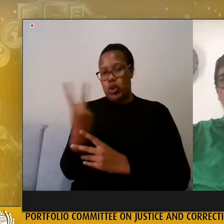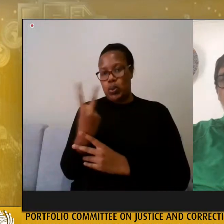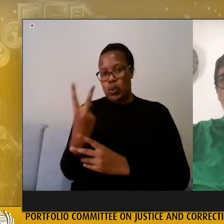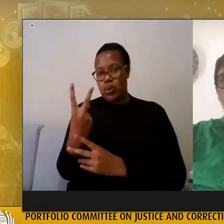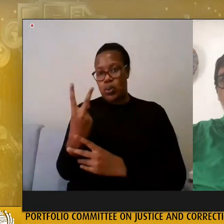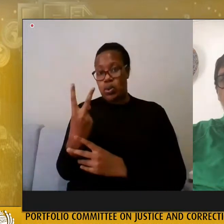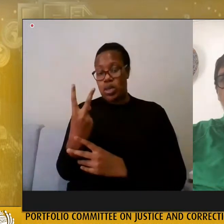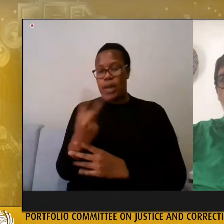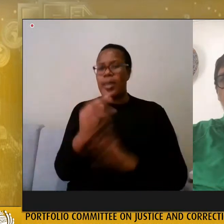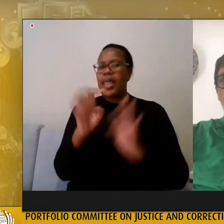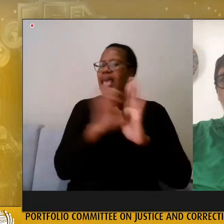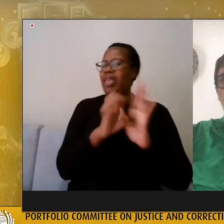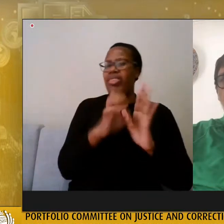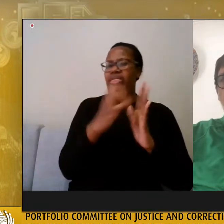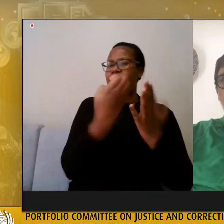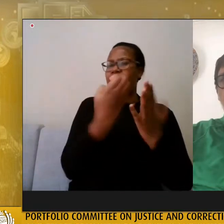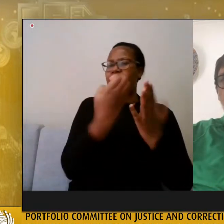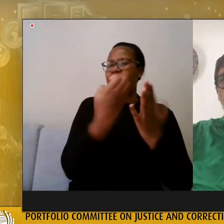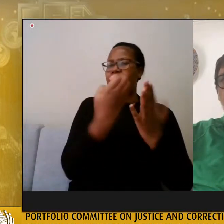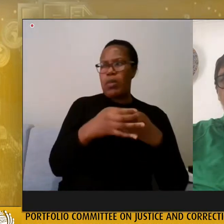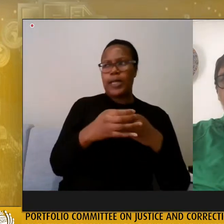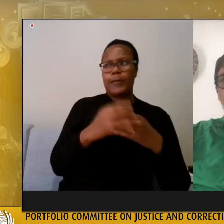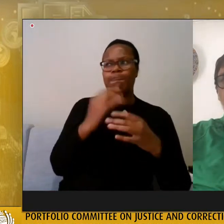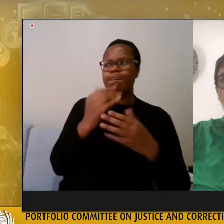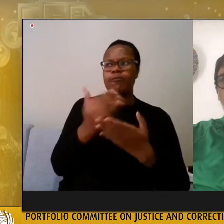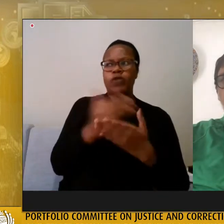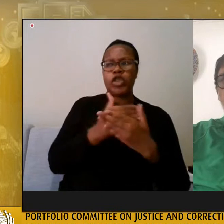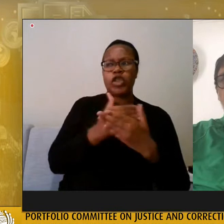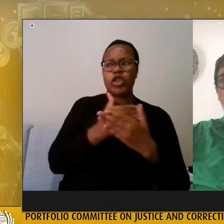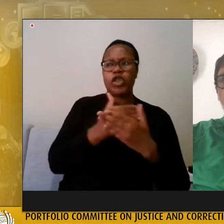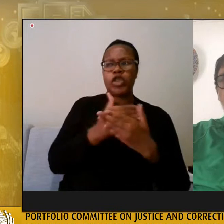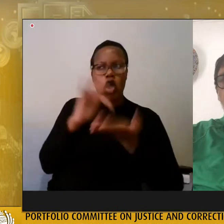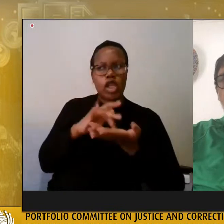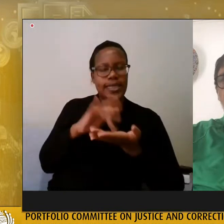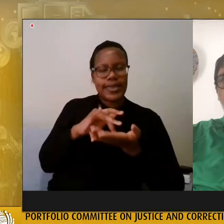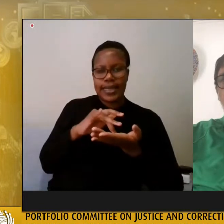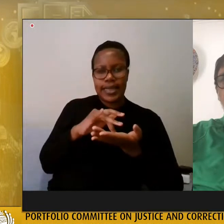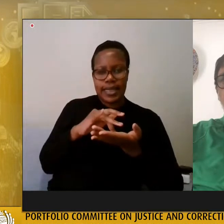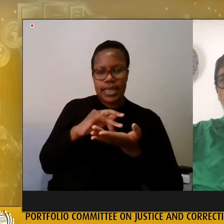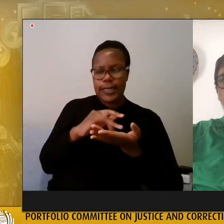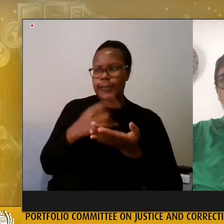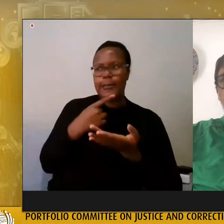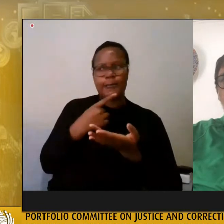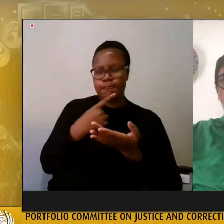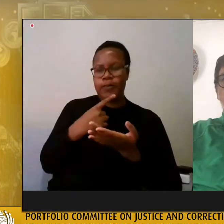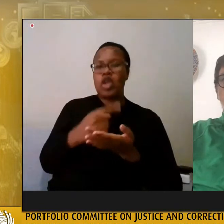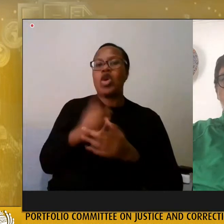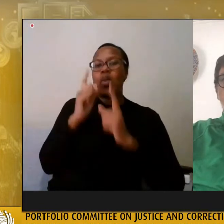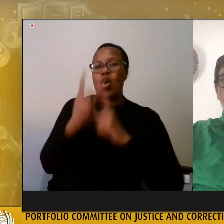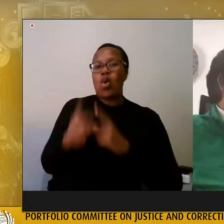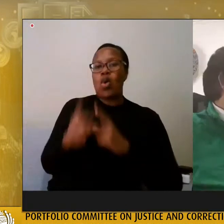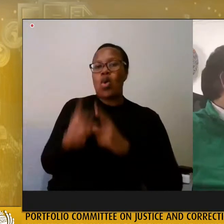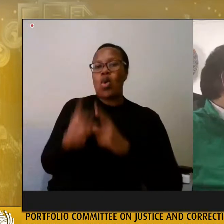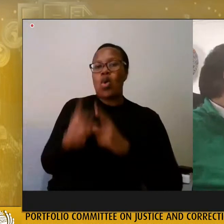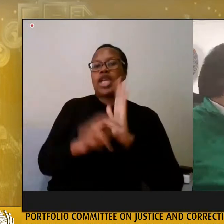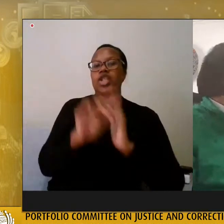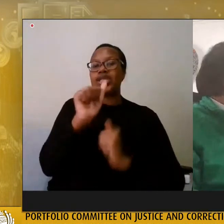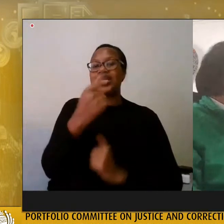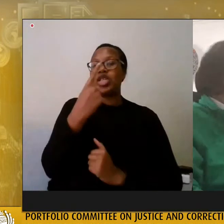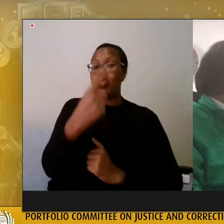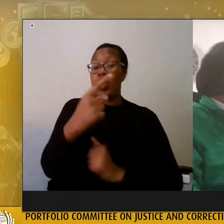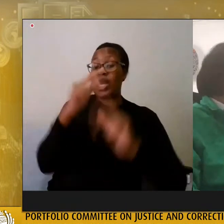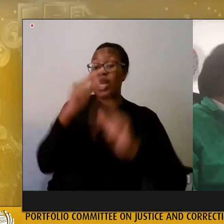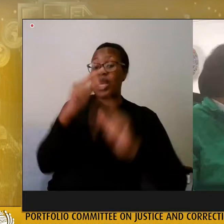Ethics Committee, having carefully considered the position, ordered a Regulation 26(1) investigation, which